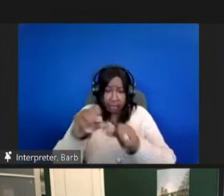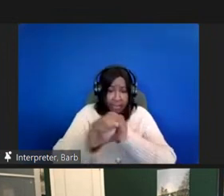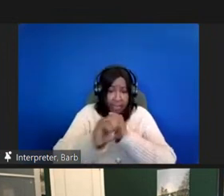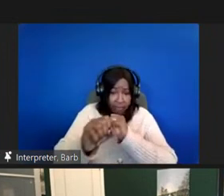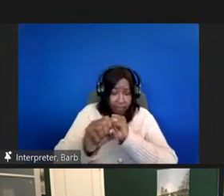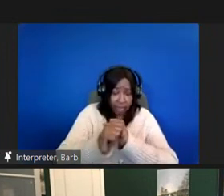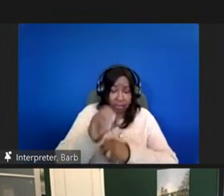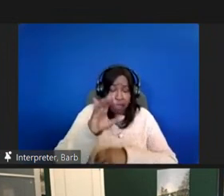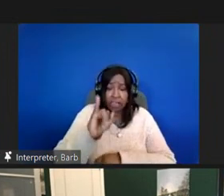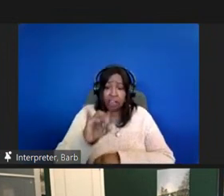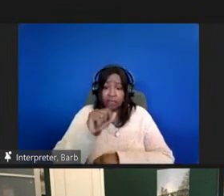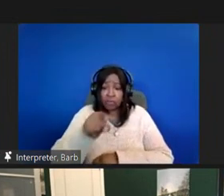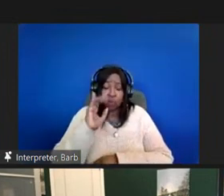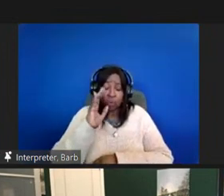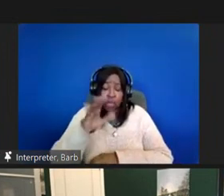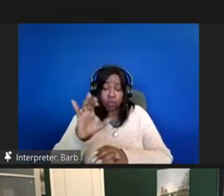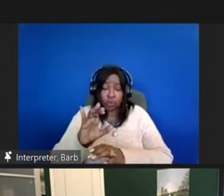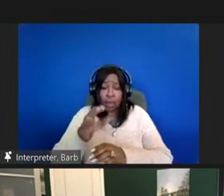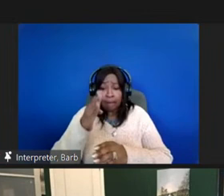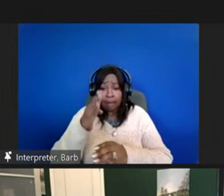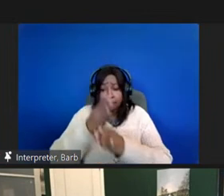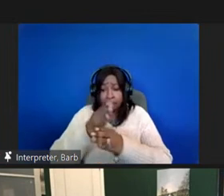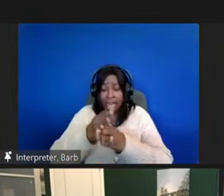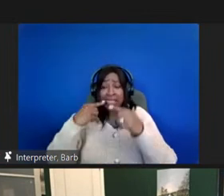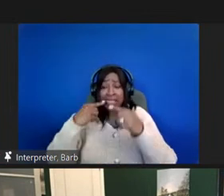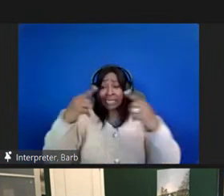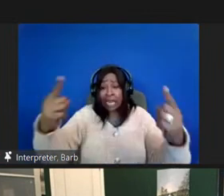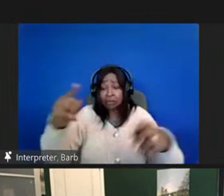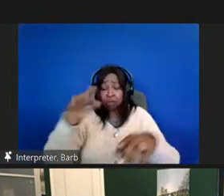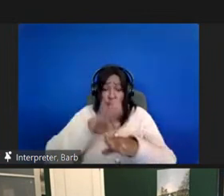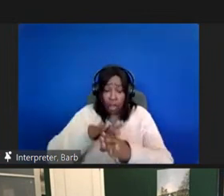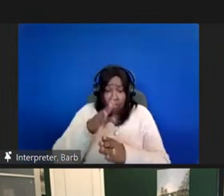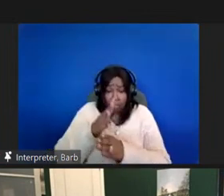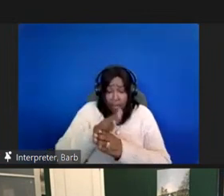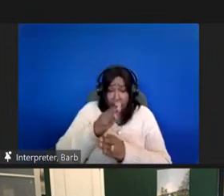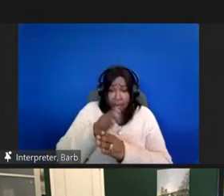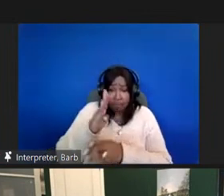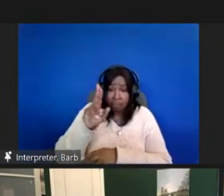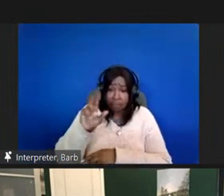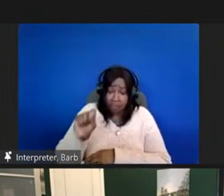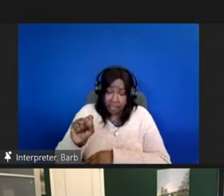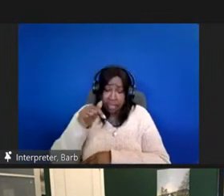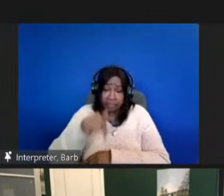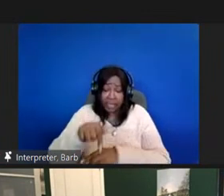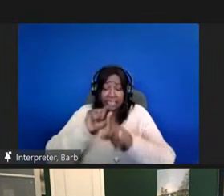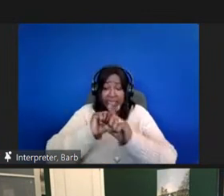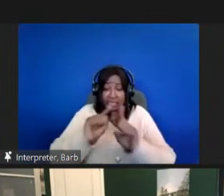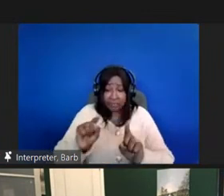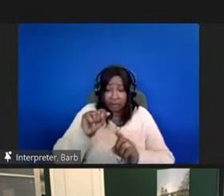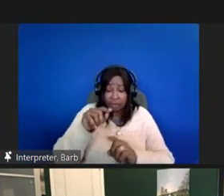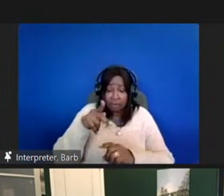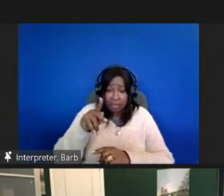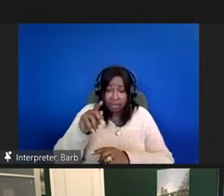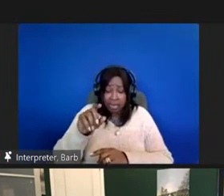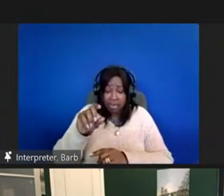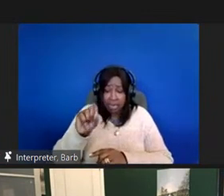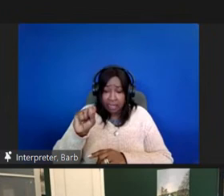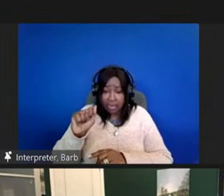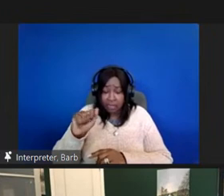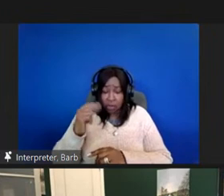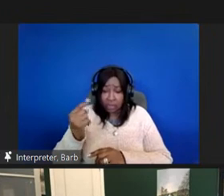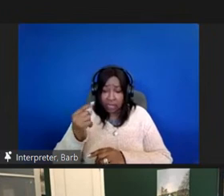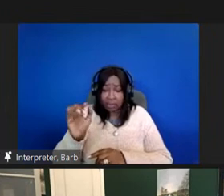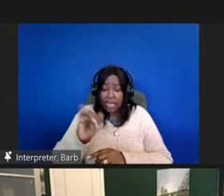doing bus announcements, you know, on the buses, there's different PSAs all the time, you know, like different